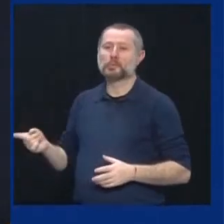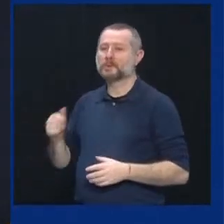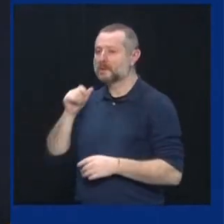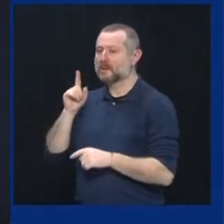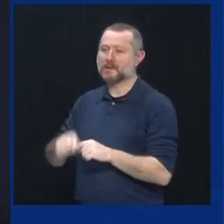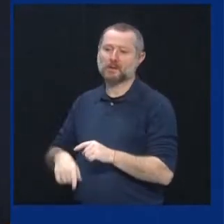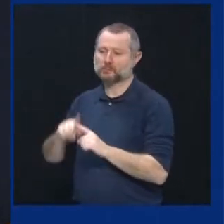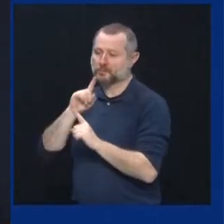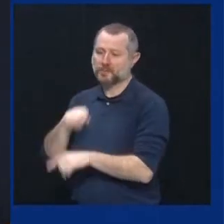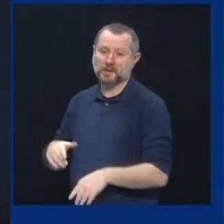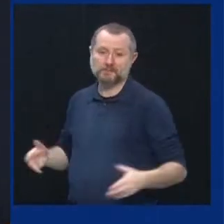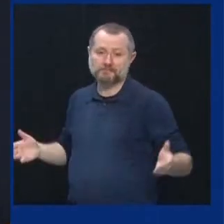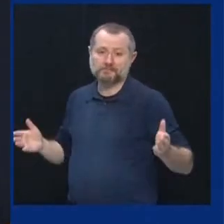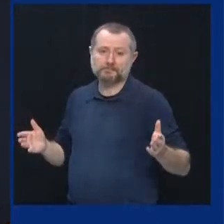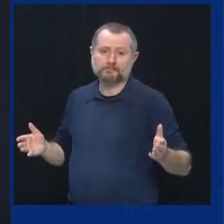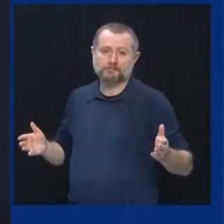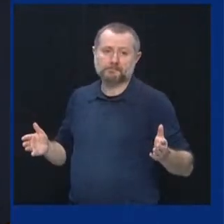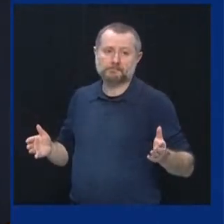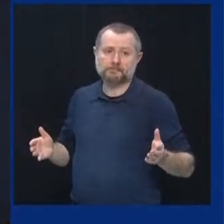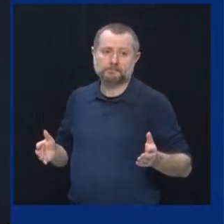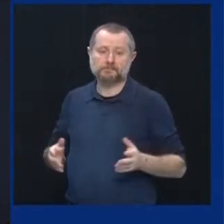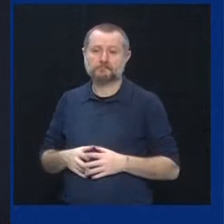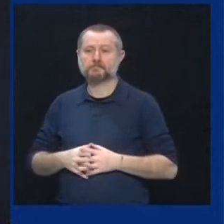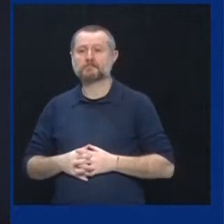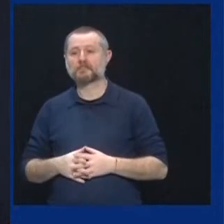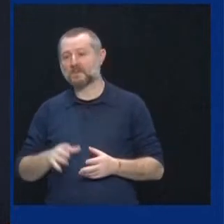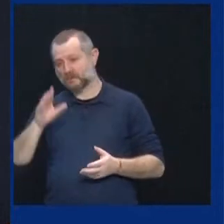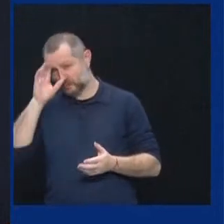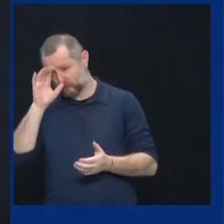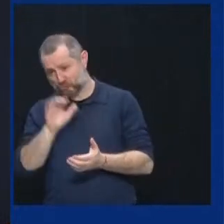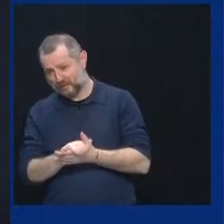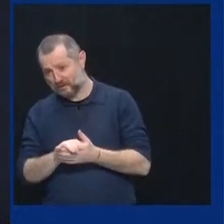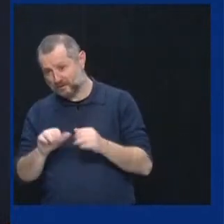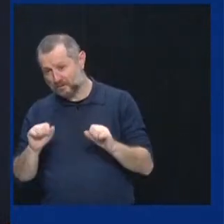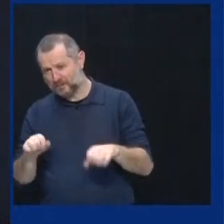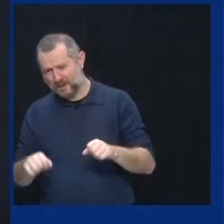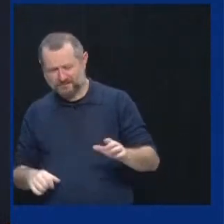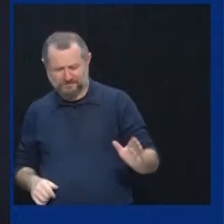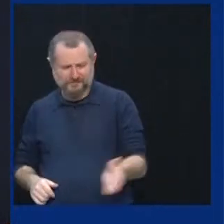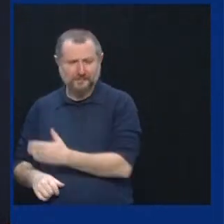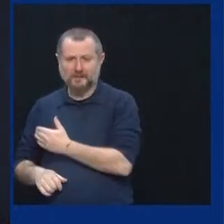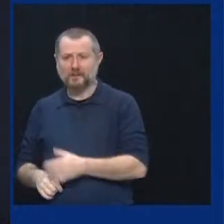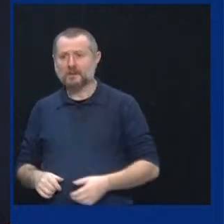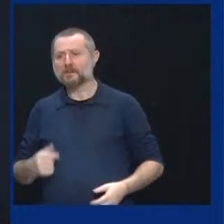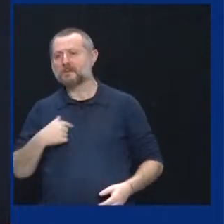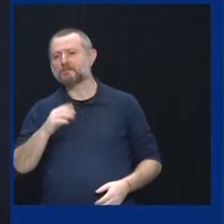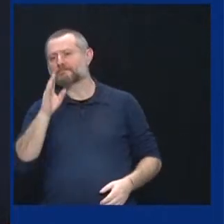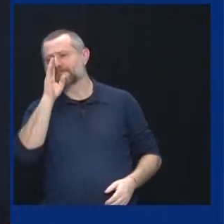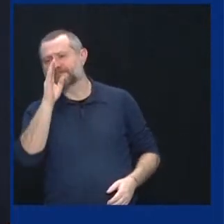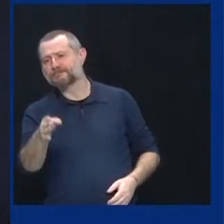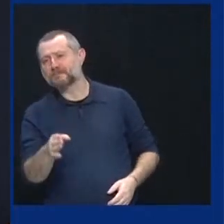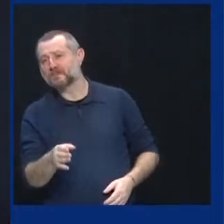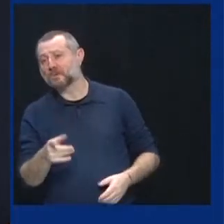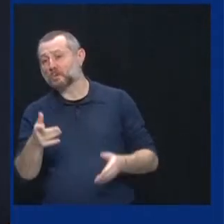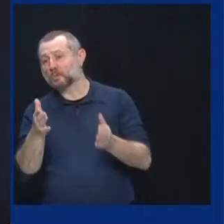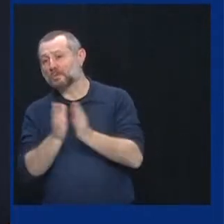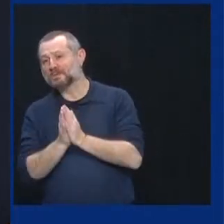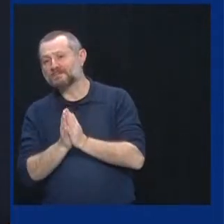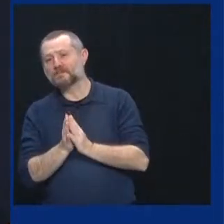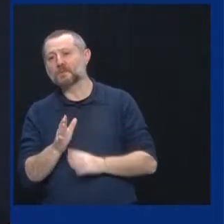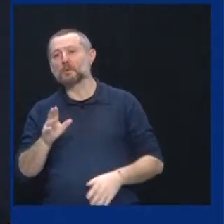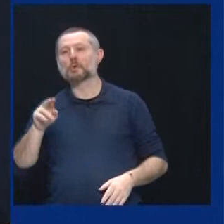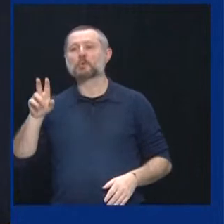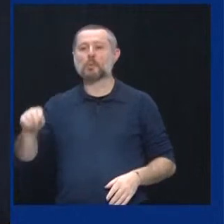to your request. It's not a credibility question. I said, no, I'm not answering your request